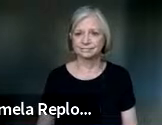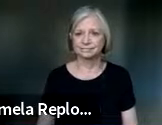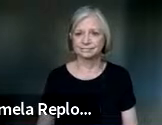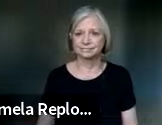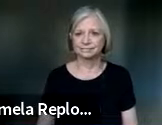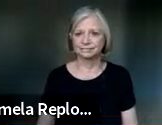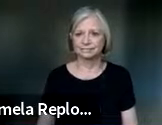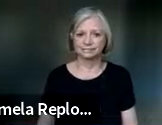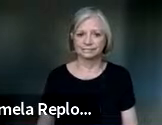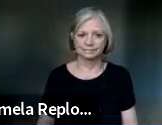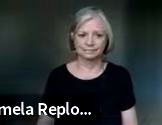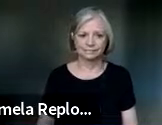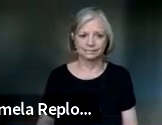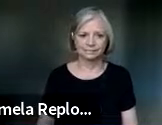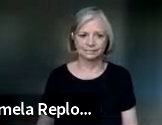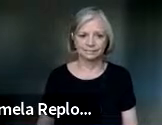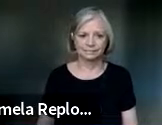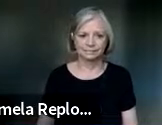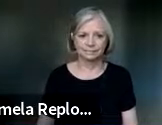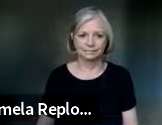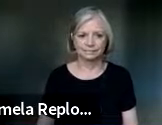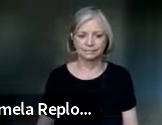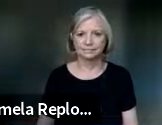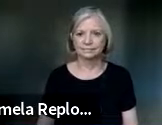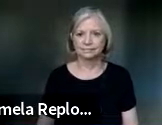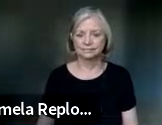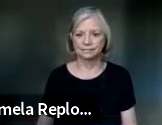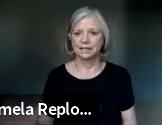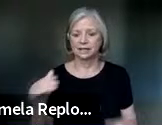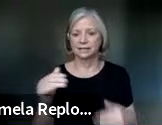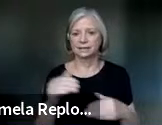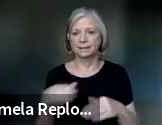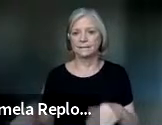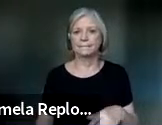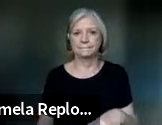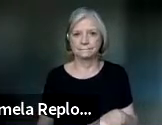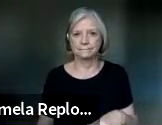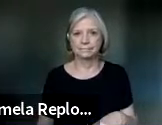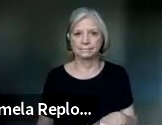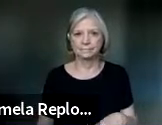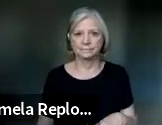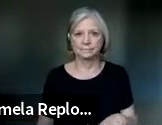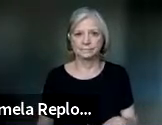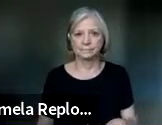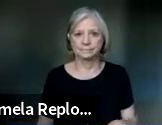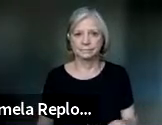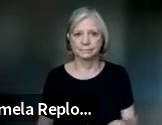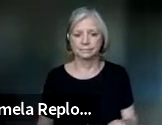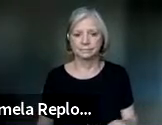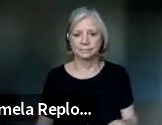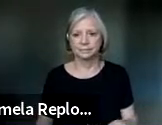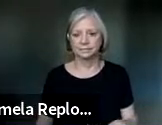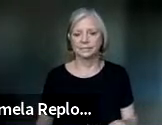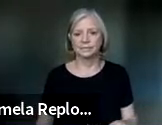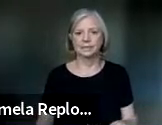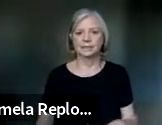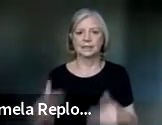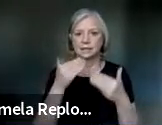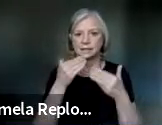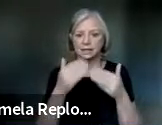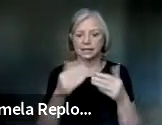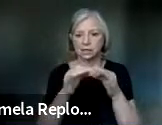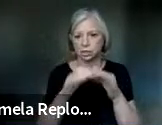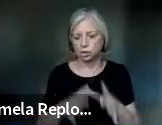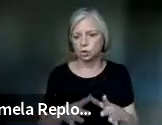Thank you all for attending. Thank you to our interpreters for joining us today and making this accessible. And thank